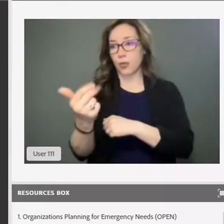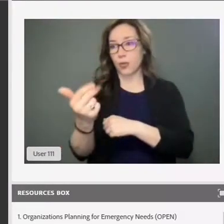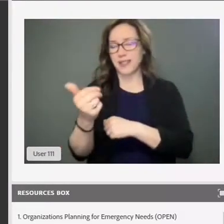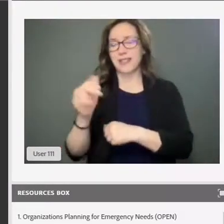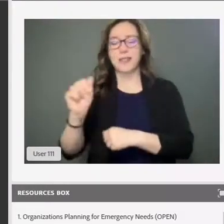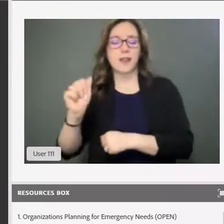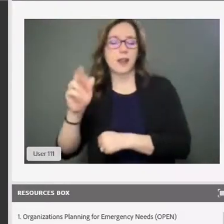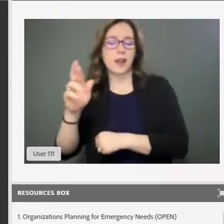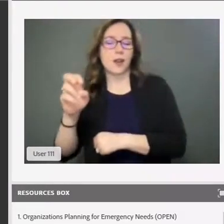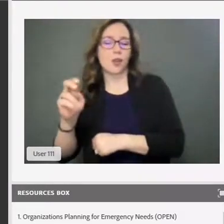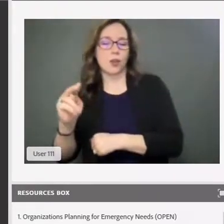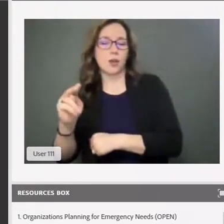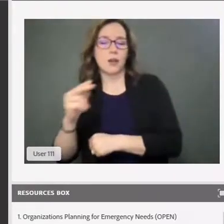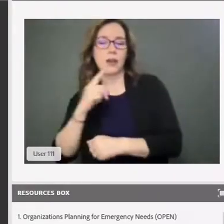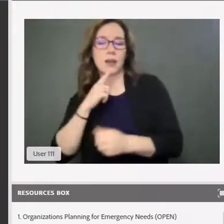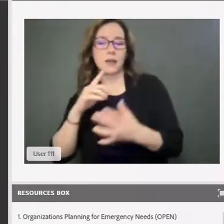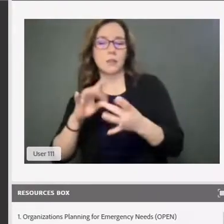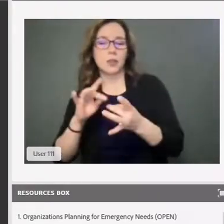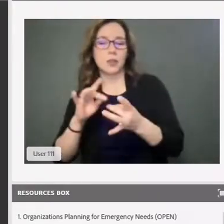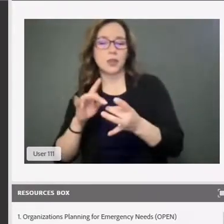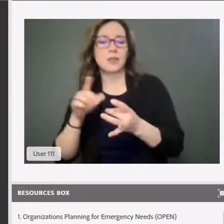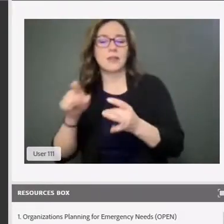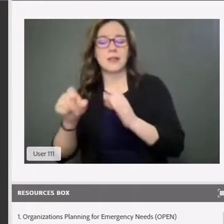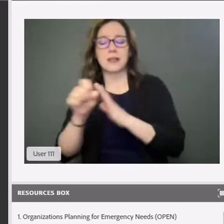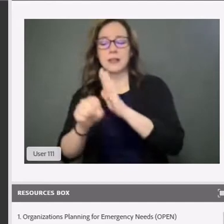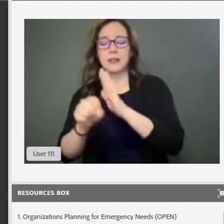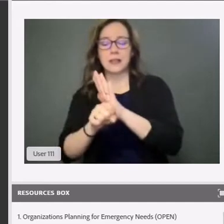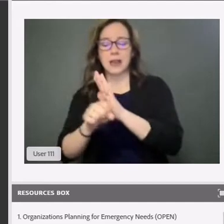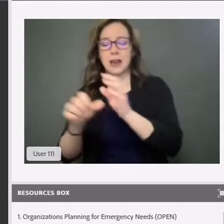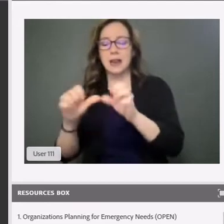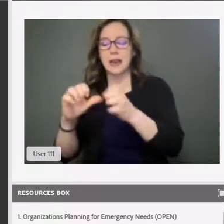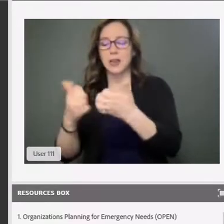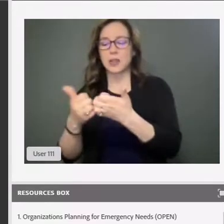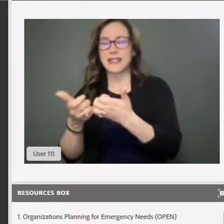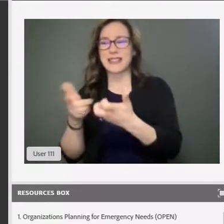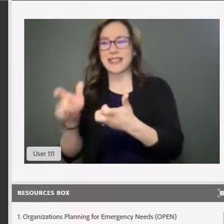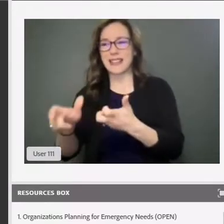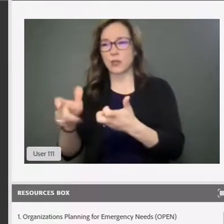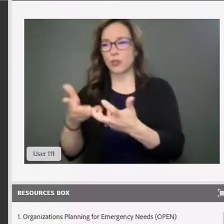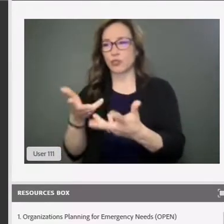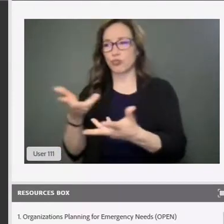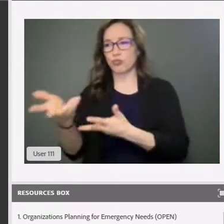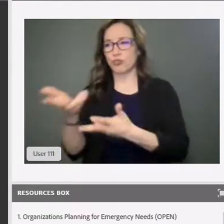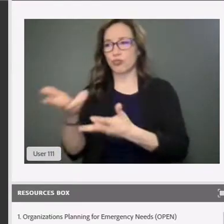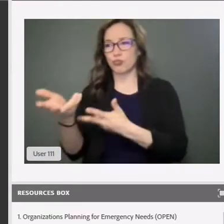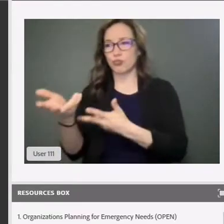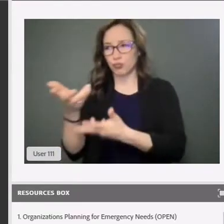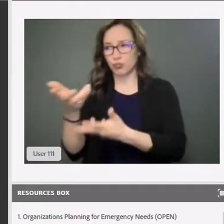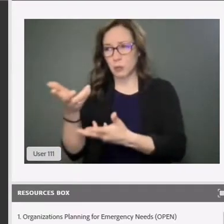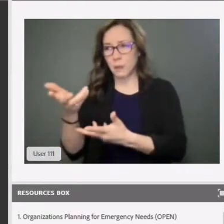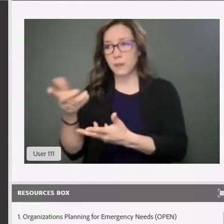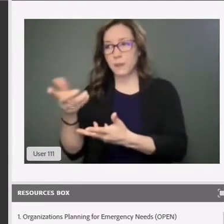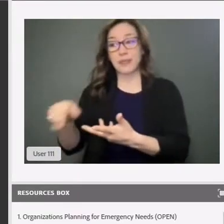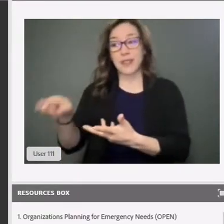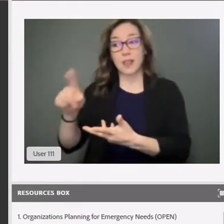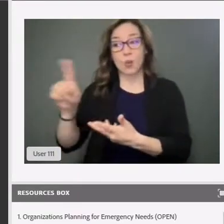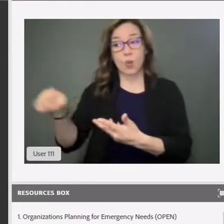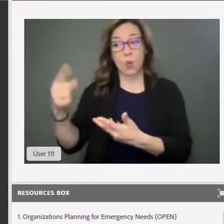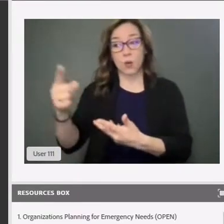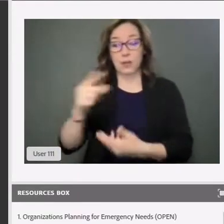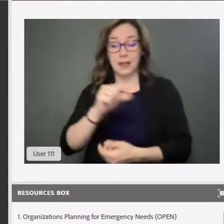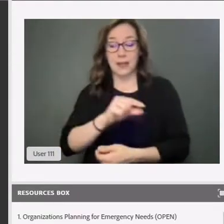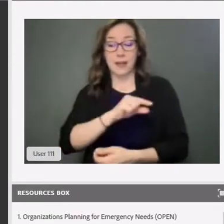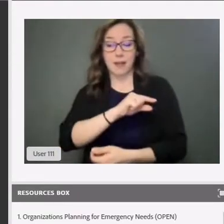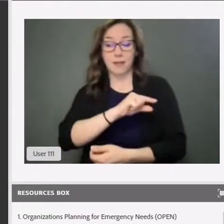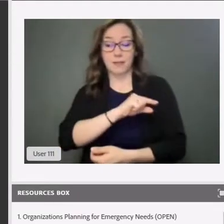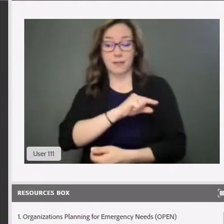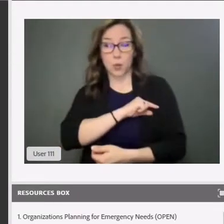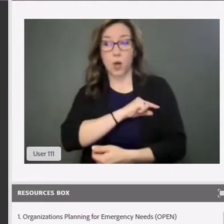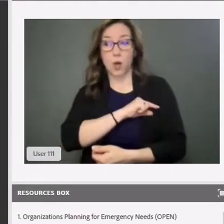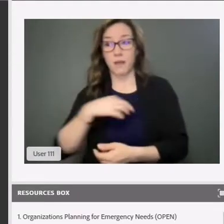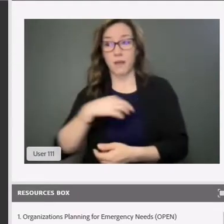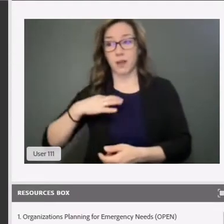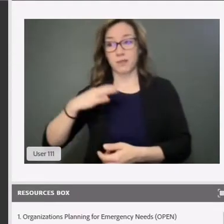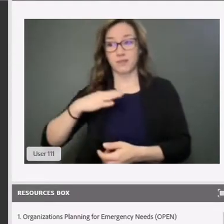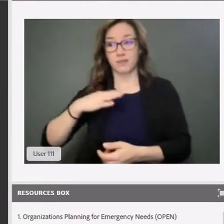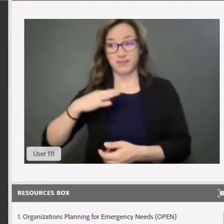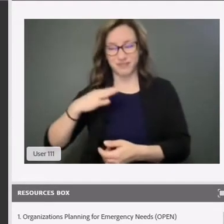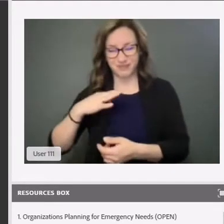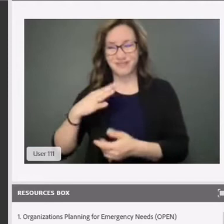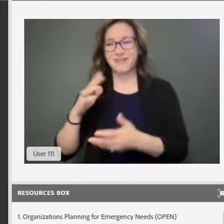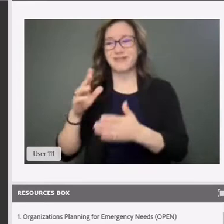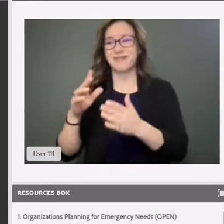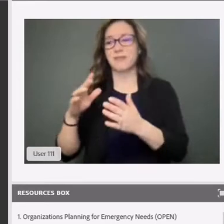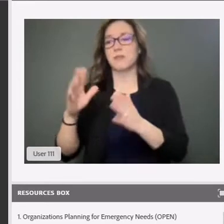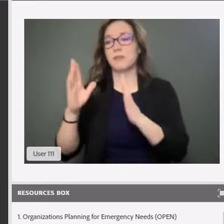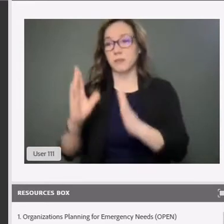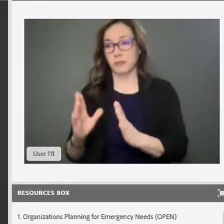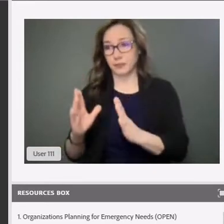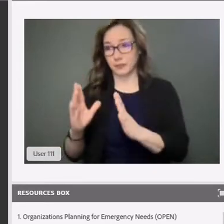mentioned, the state administrative agencies, who you need to be working with, they are technically the only eligible applicant. And everybody who